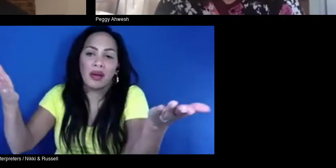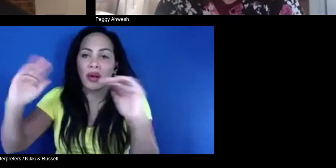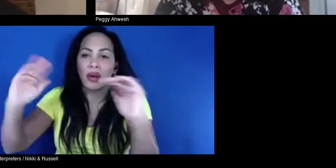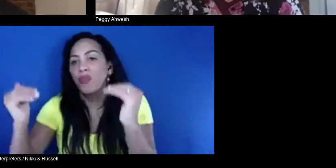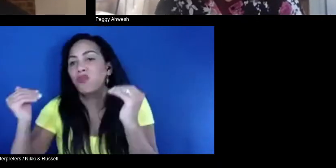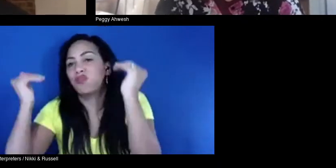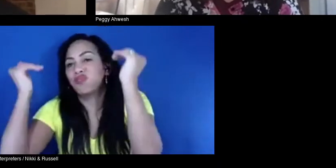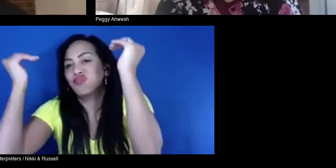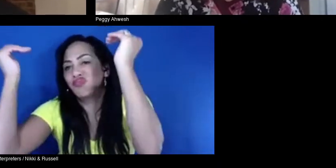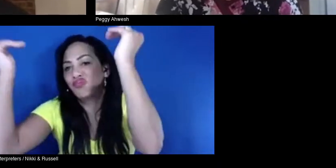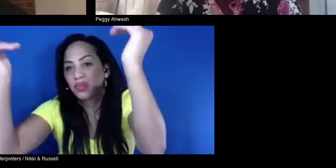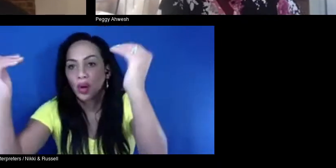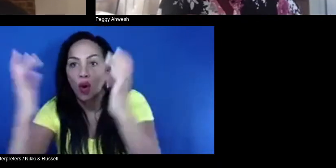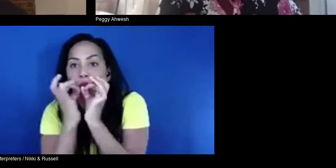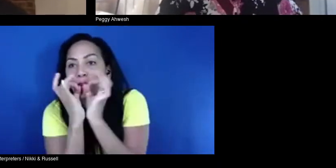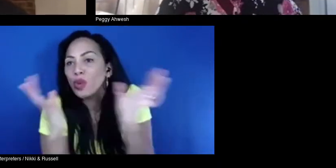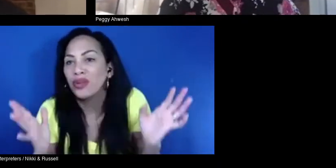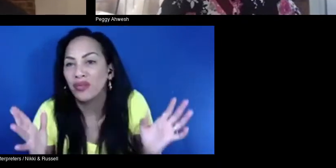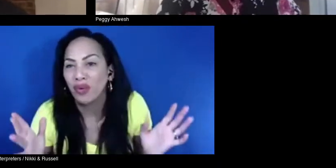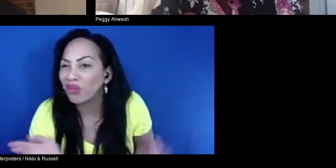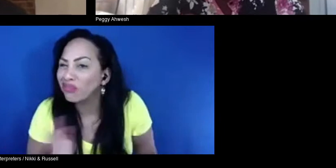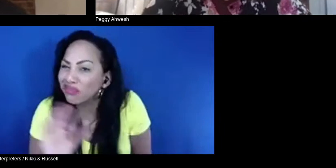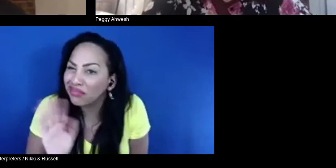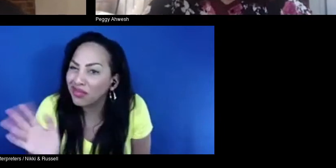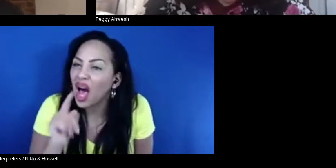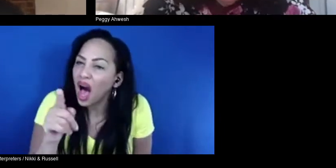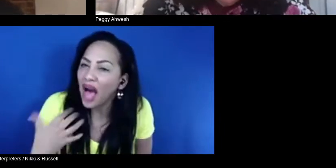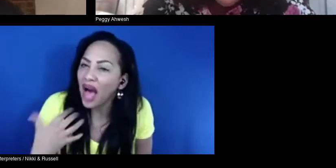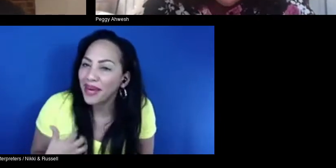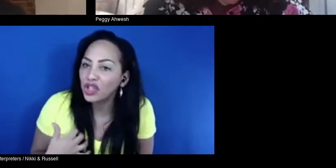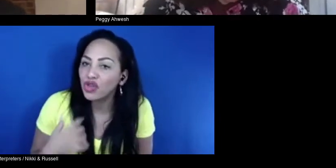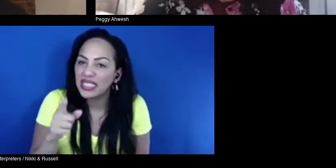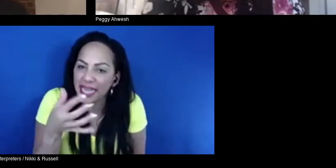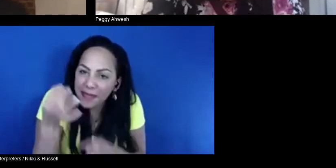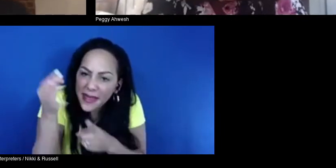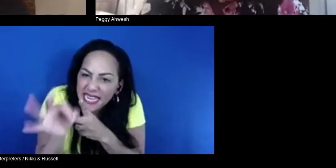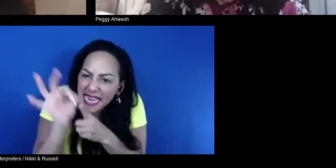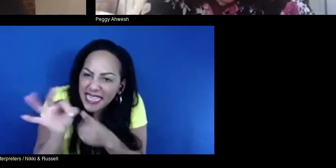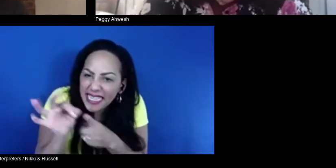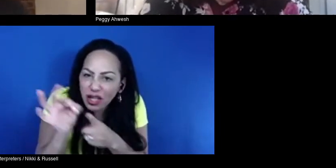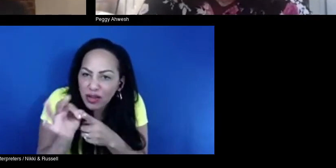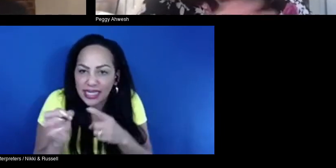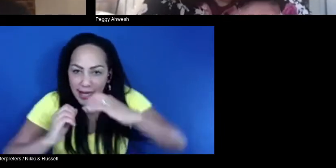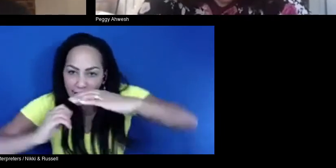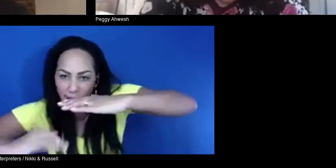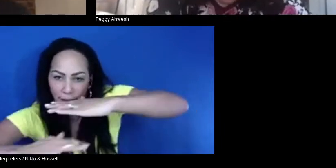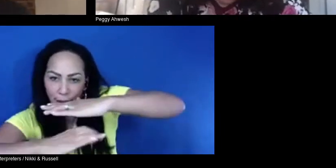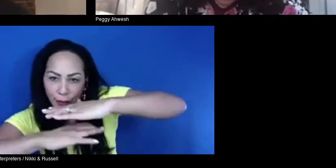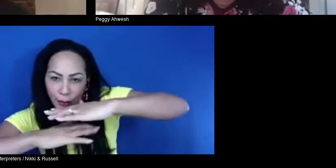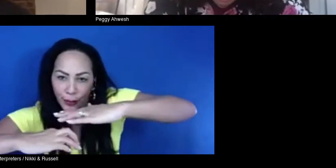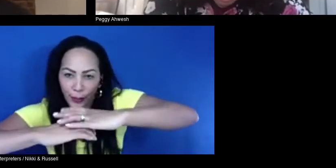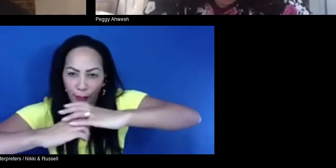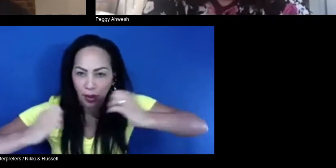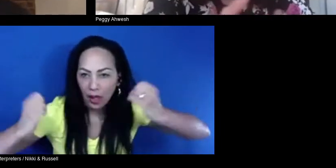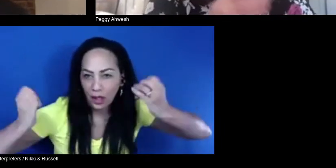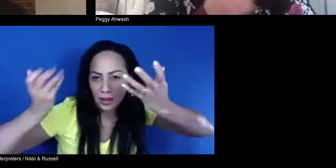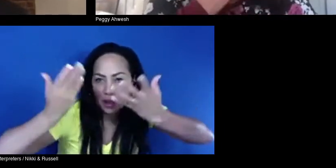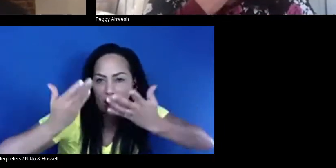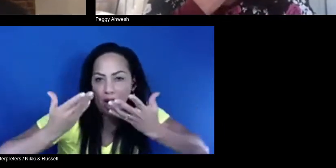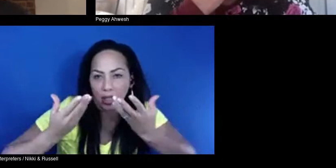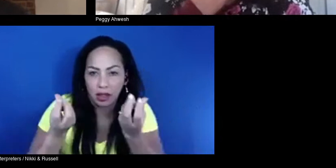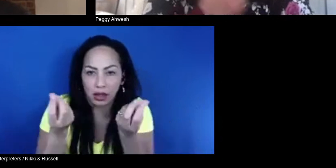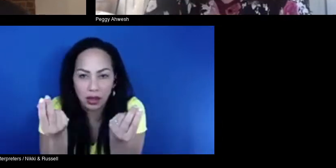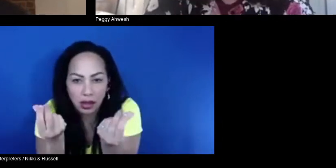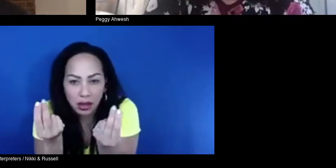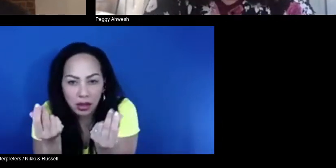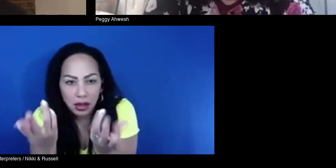I guess, beautiful. I'm just more interested in the nitty gritty. So yeah, go ahead. I'm sorry. No, you go ahead. Well, I'm just going to say